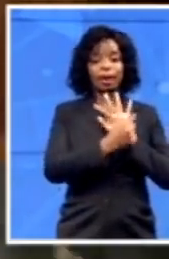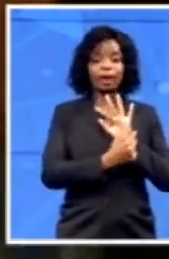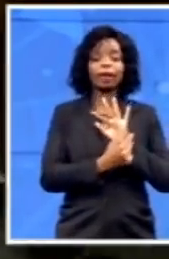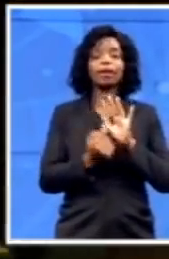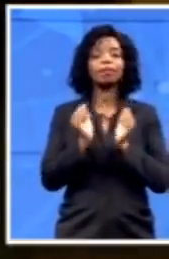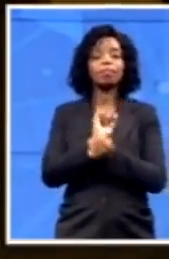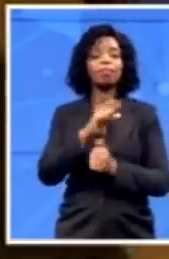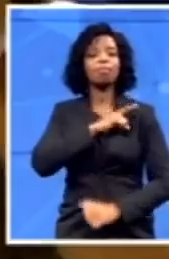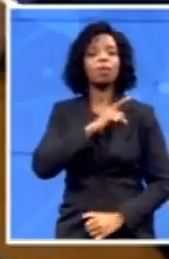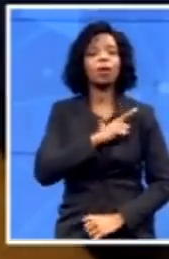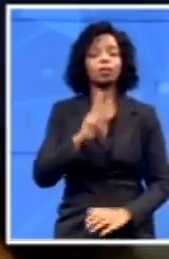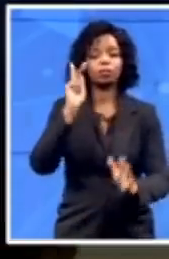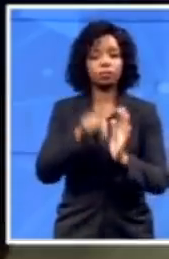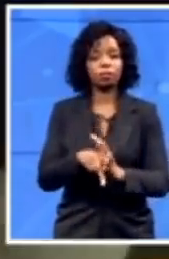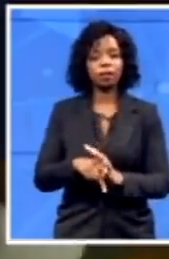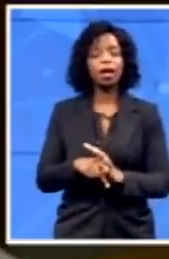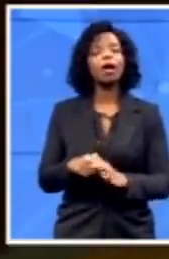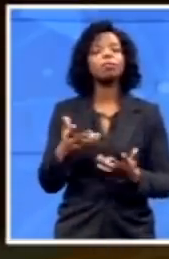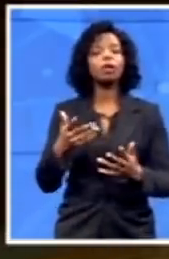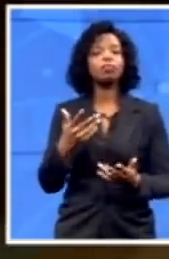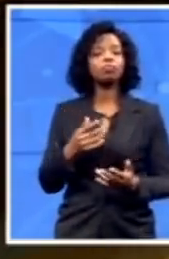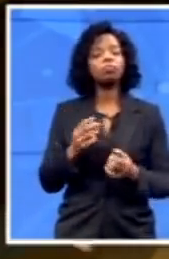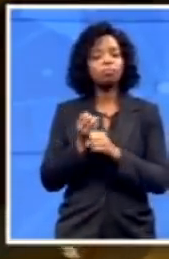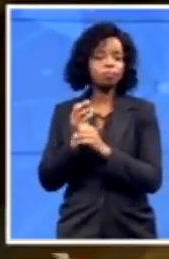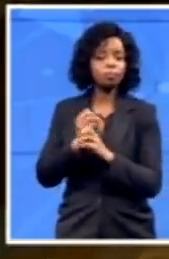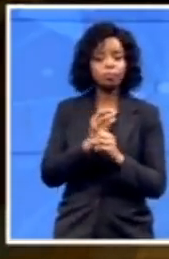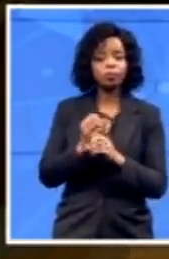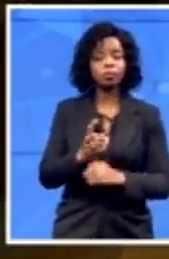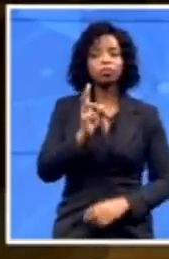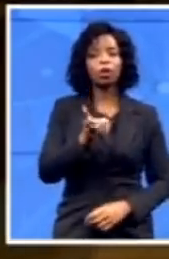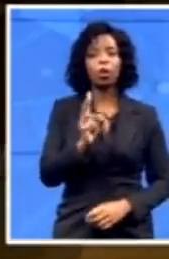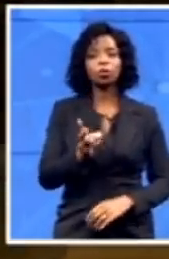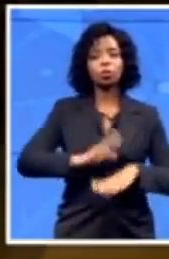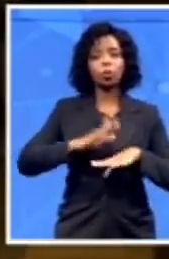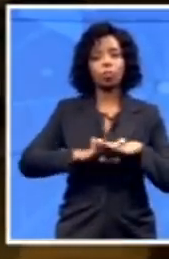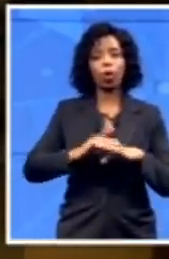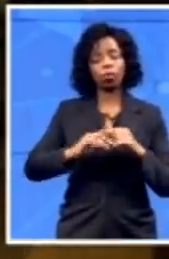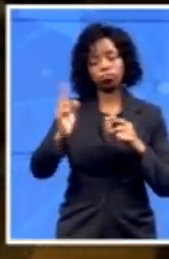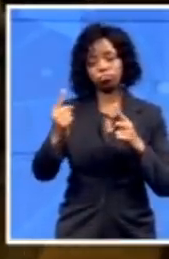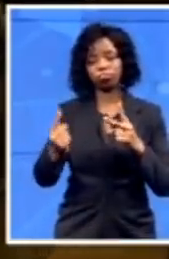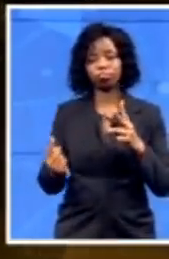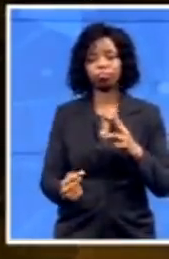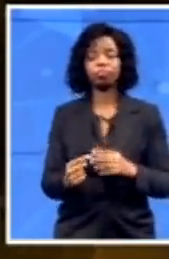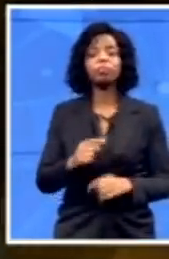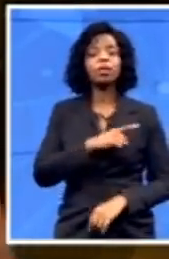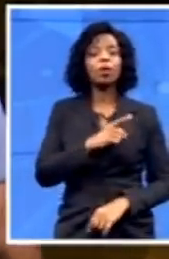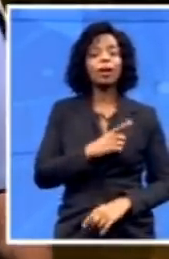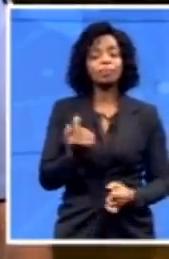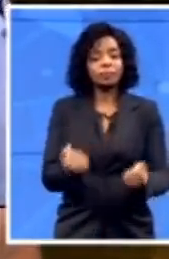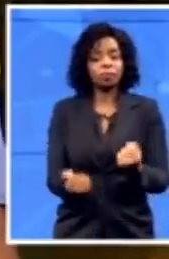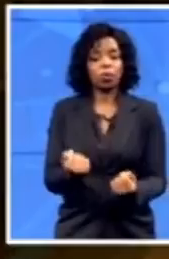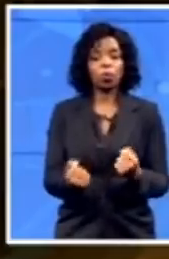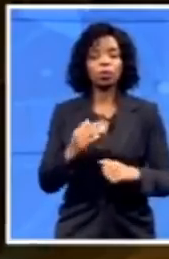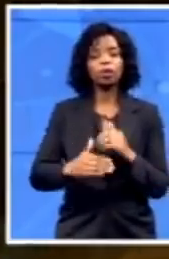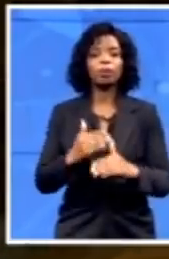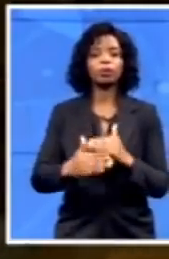aggravated circumstances, as well as various others. And the court proceedings were adjourned yesterday to allow for them